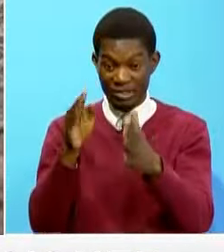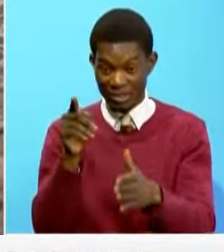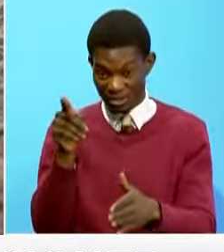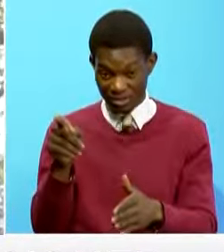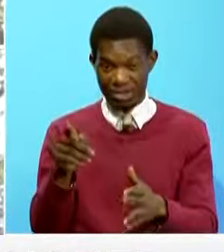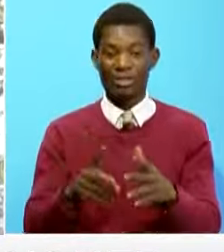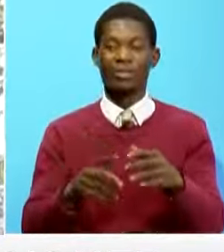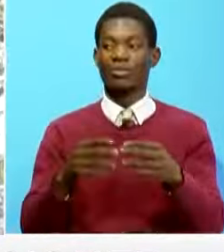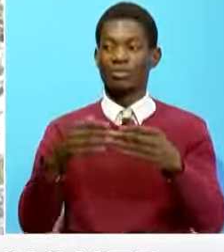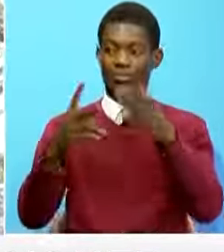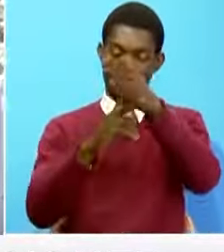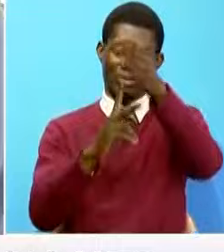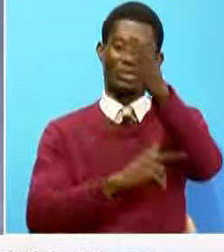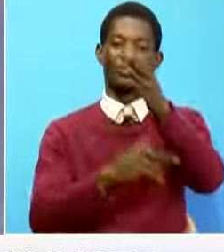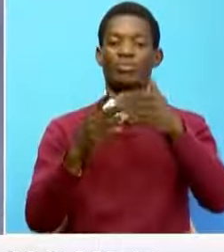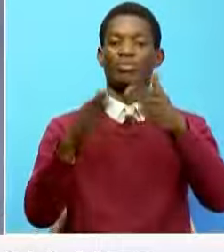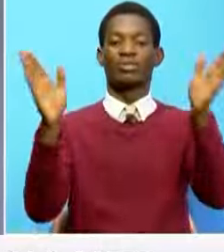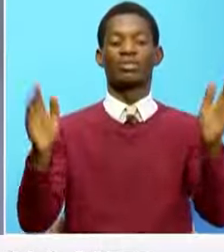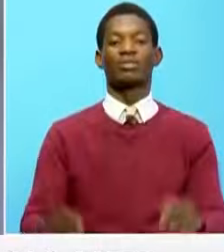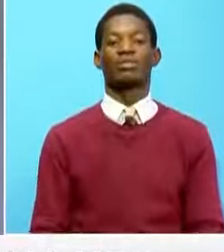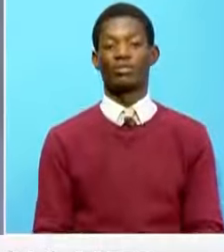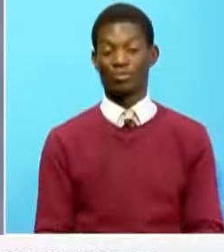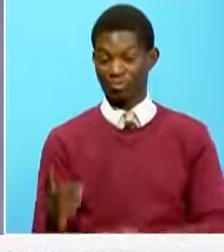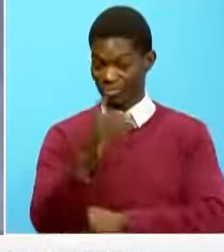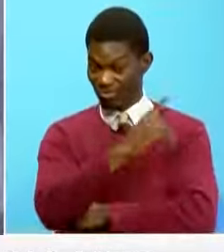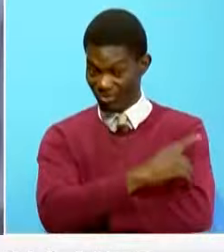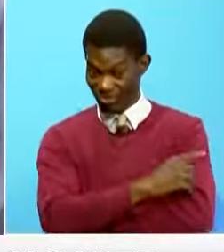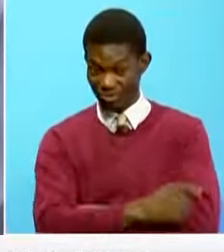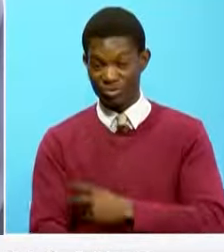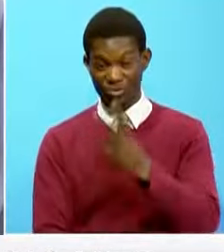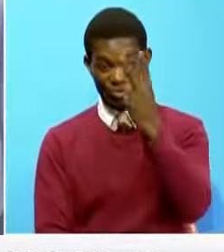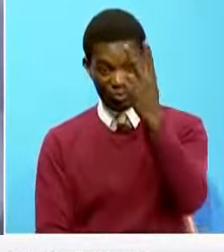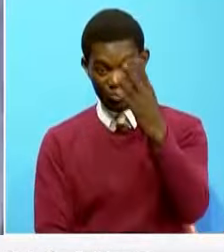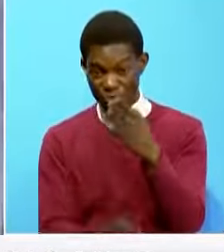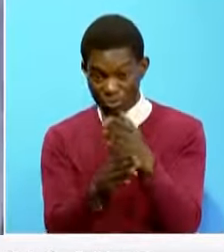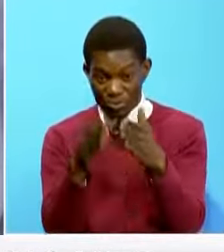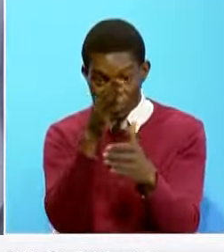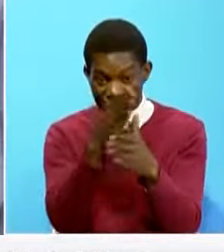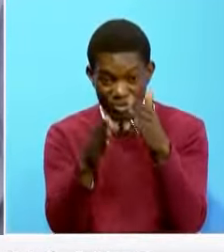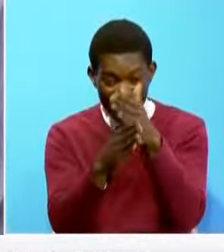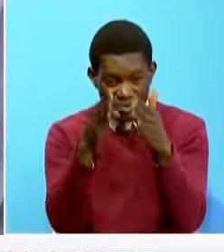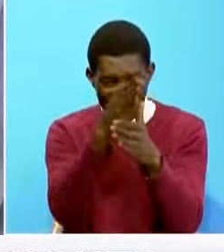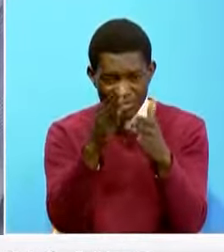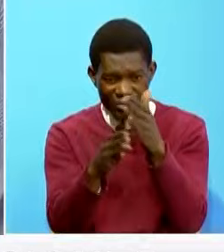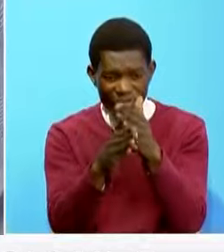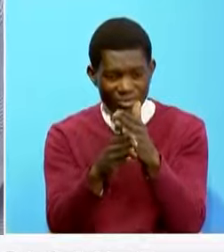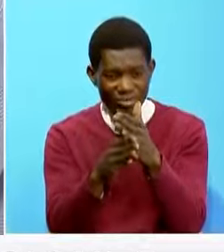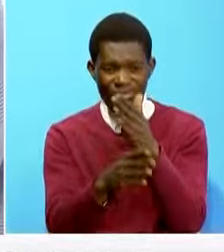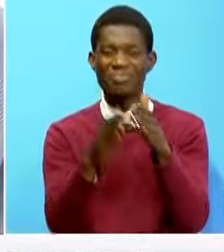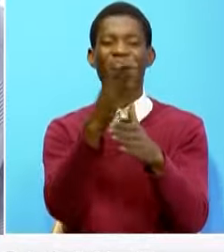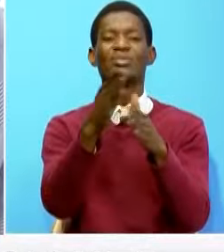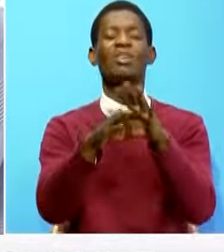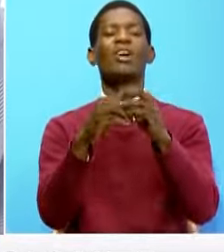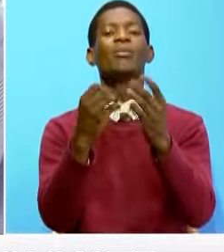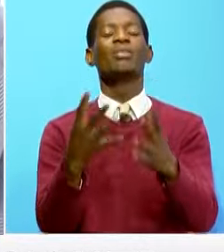bridge. The two bridges we are commissioning today have been constructed and installed at a combined cost